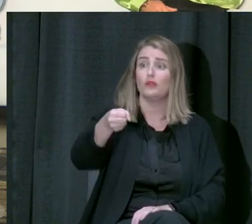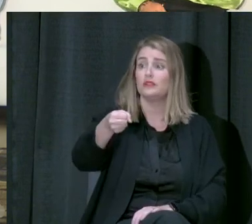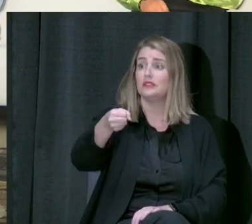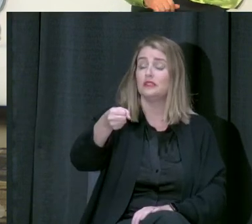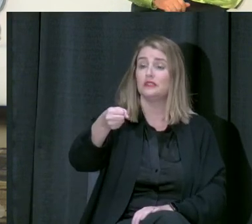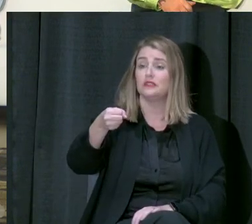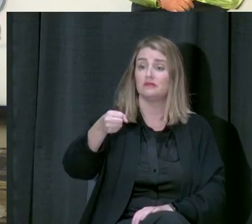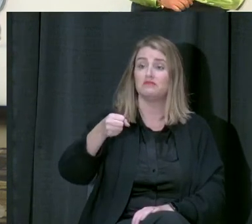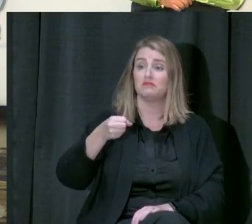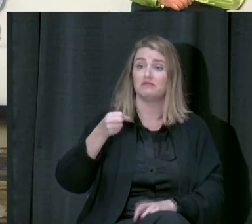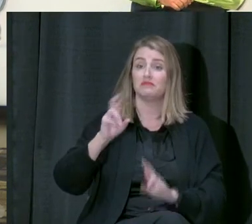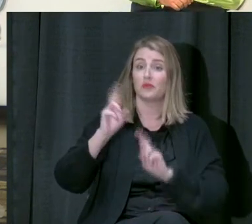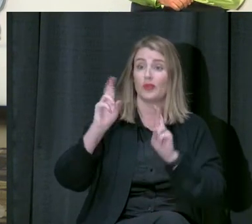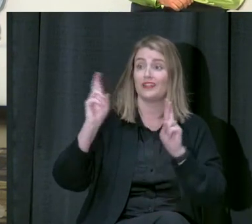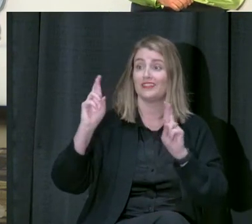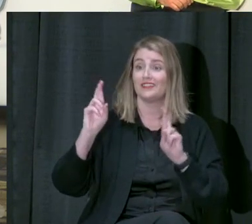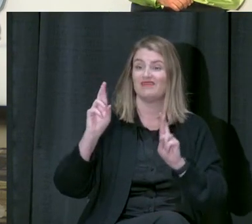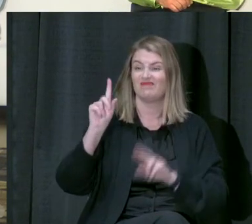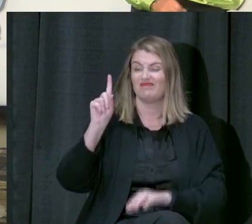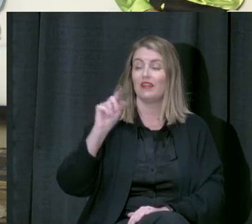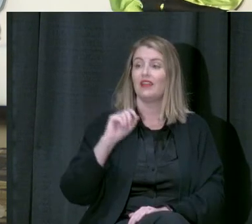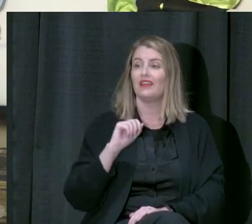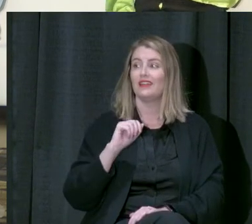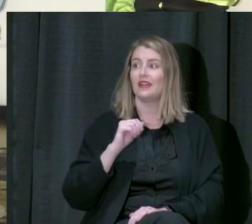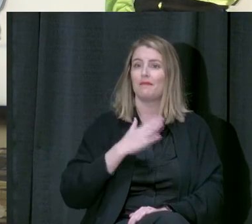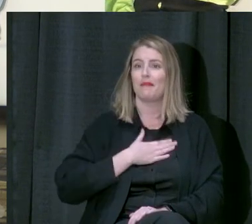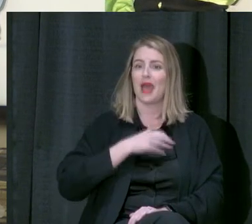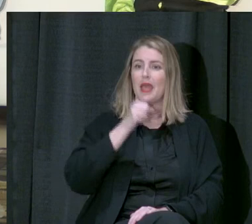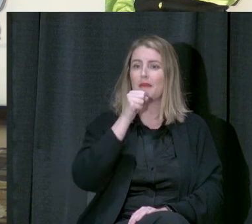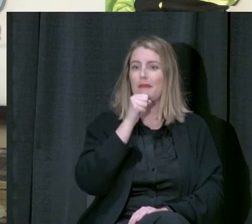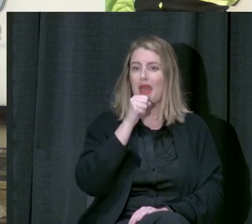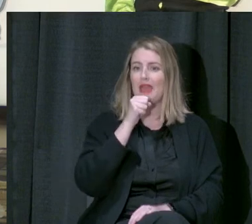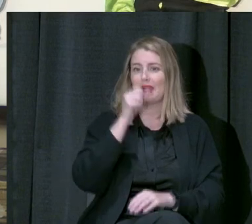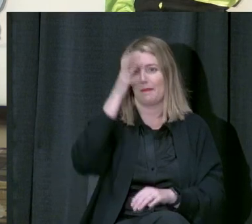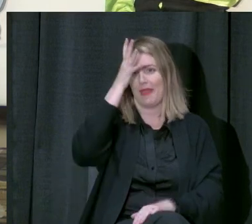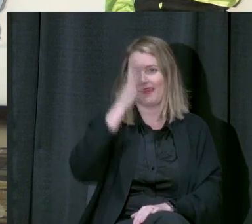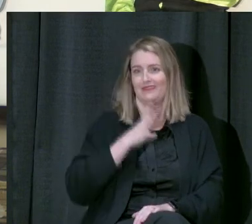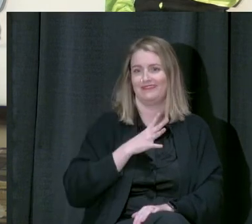on just a second, while my mic man, Dave,